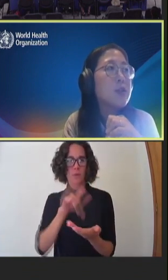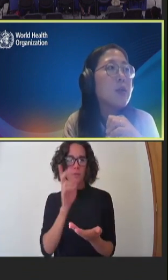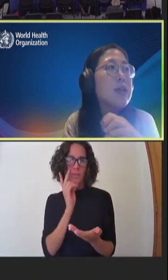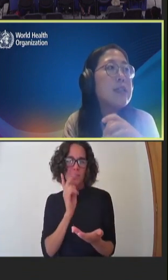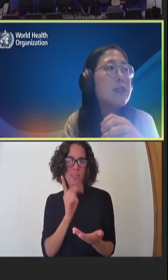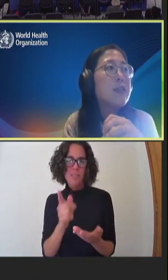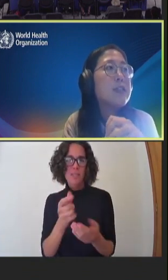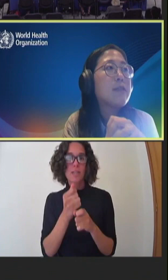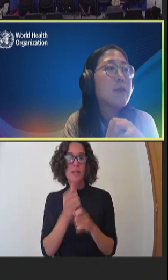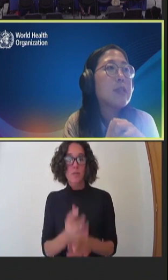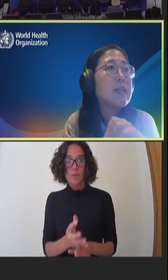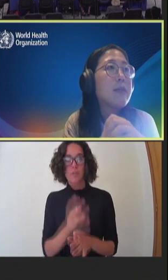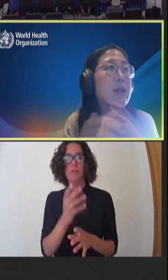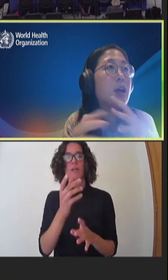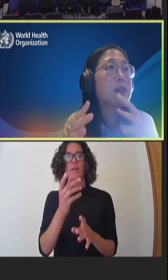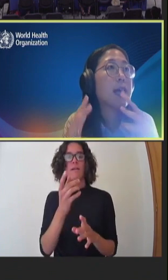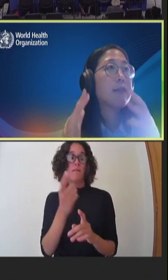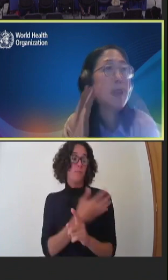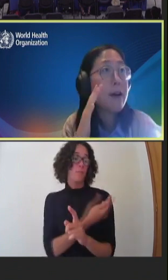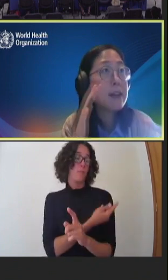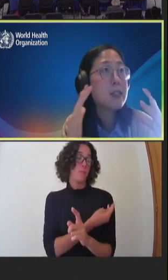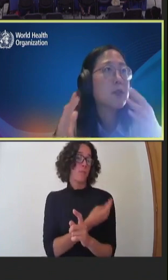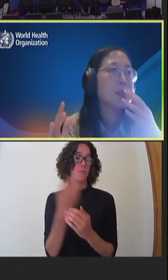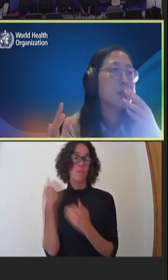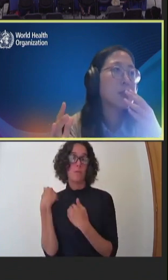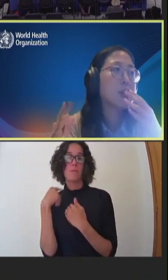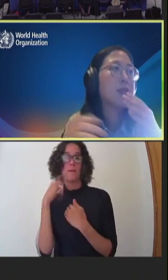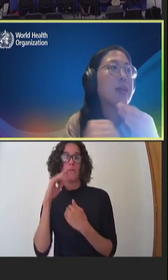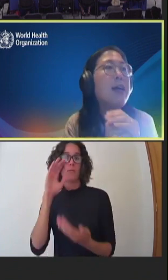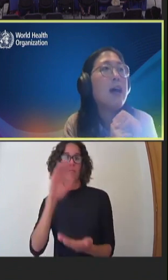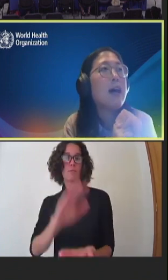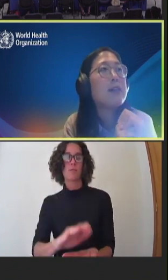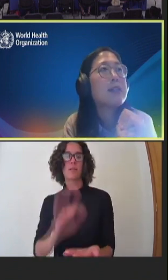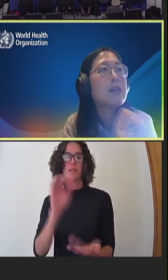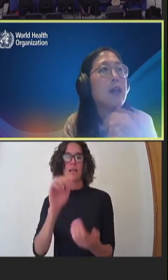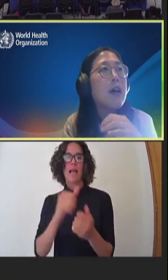vaccination to decrease in infant mortality rate that varies across the region.